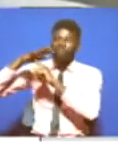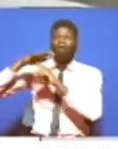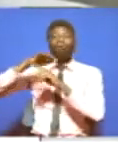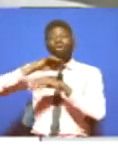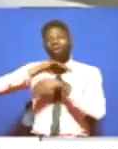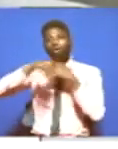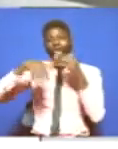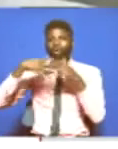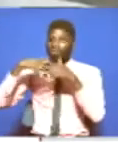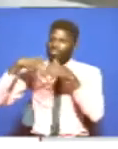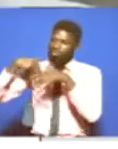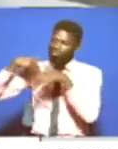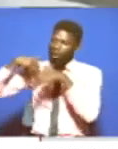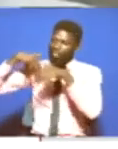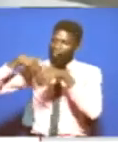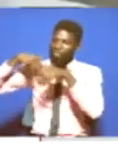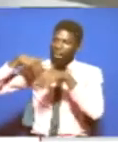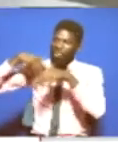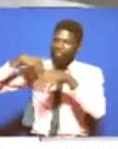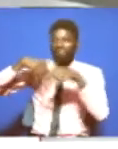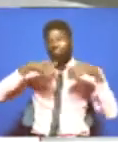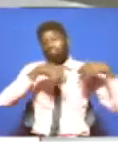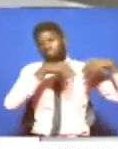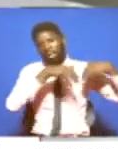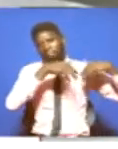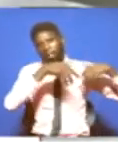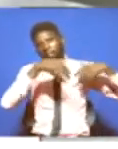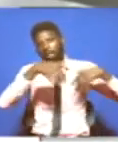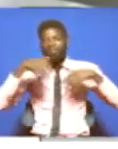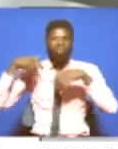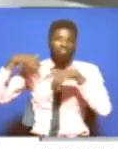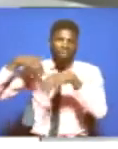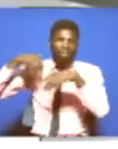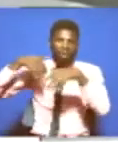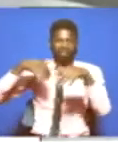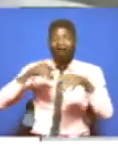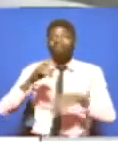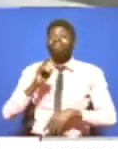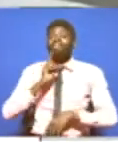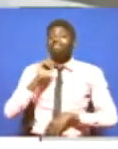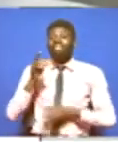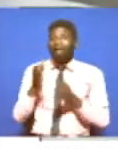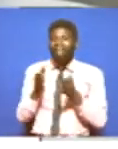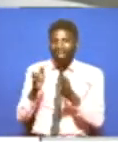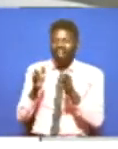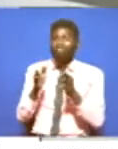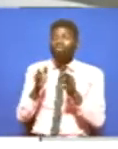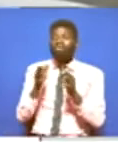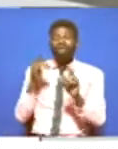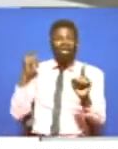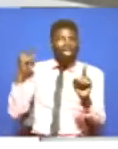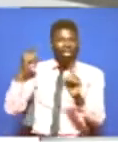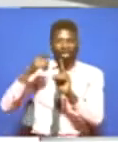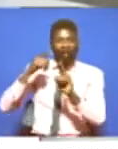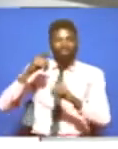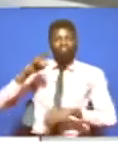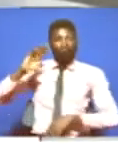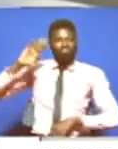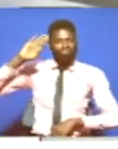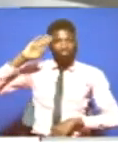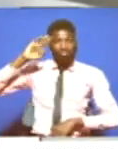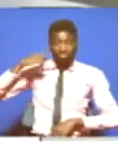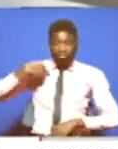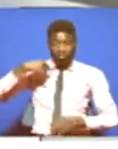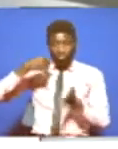the streets of Kenyatta Avenue and what have you, to give Kenyatta the salute. I was going to be one of the platoon